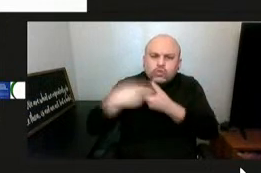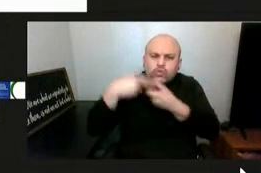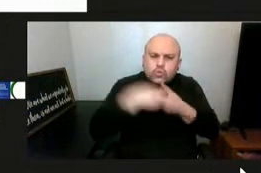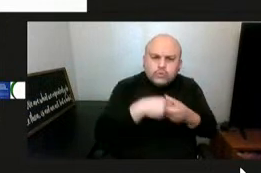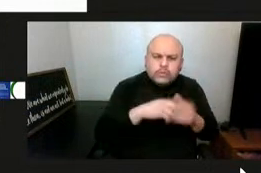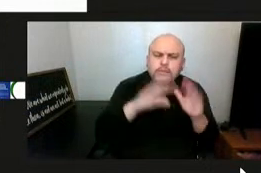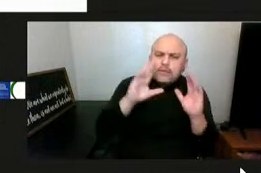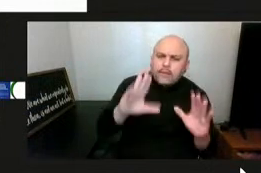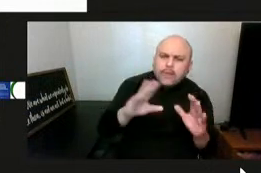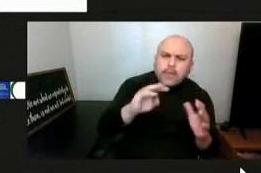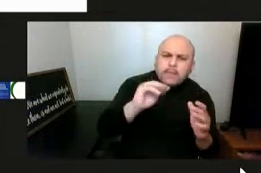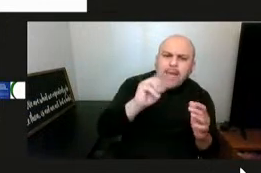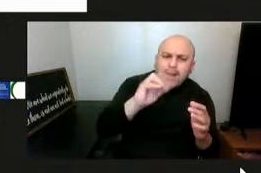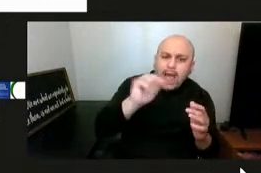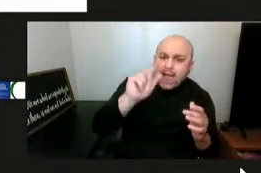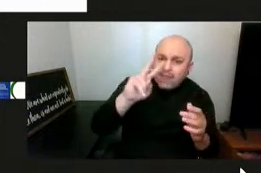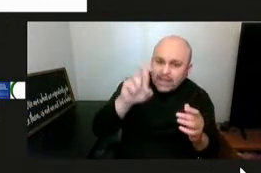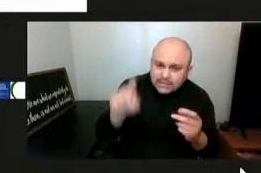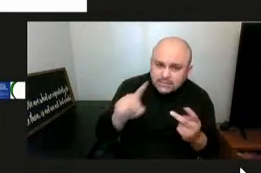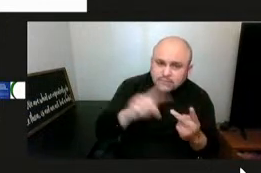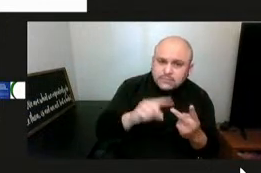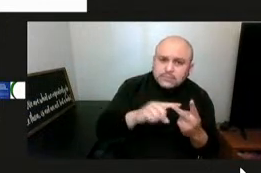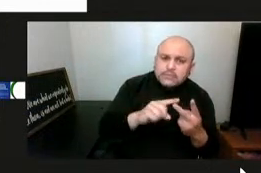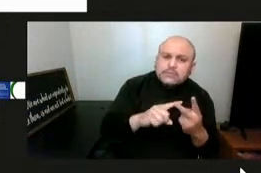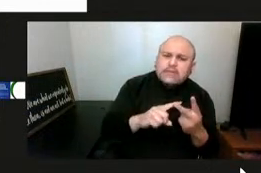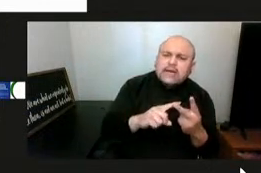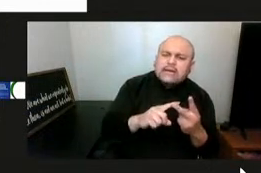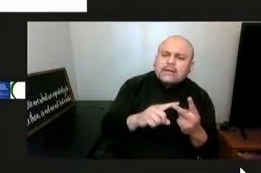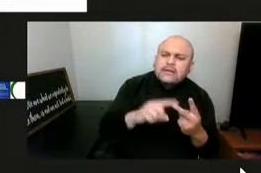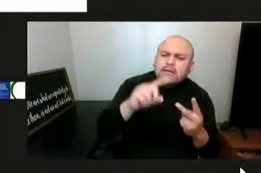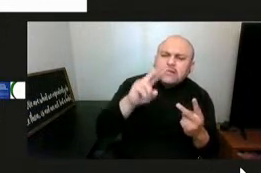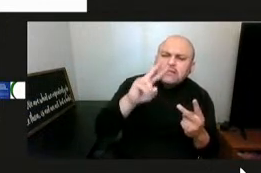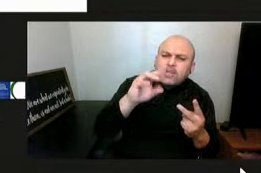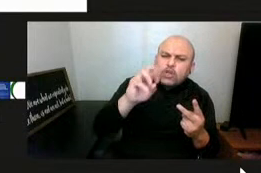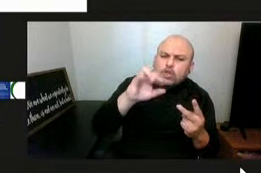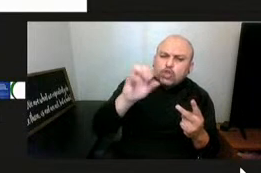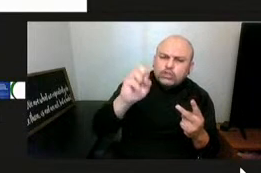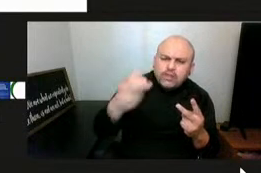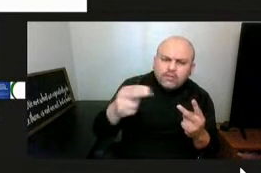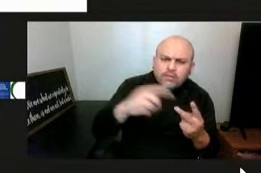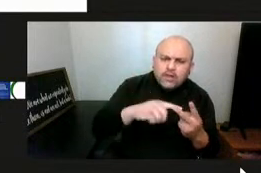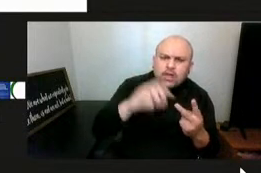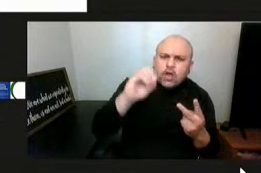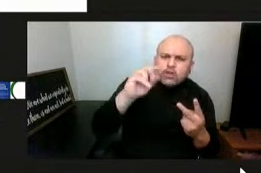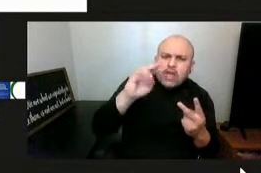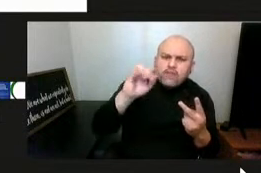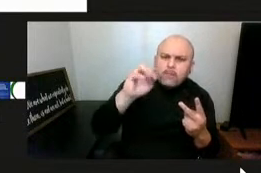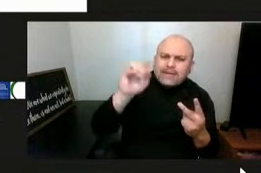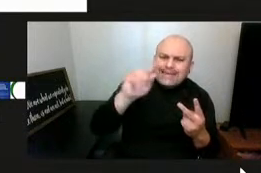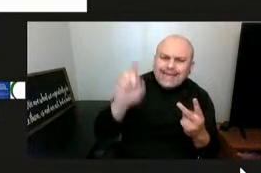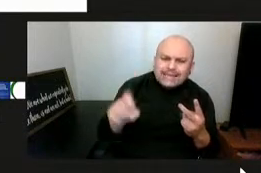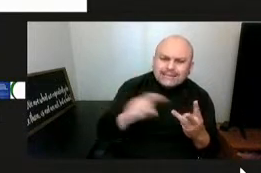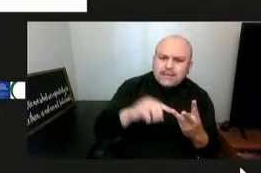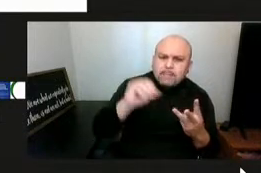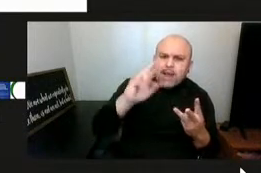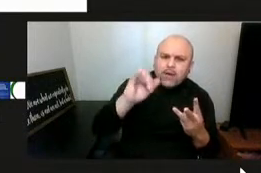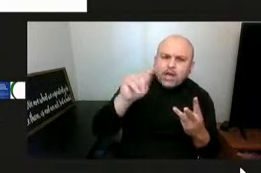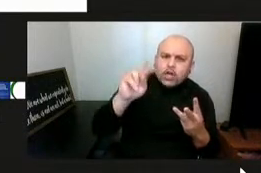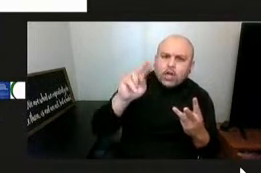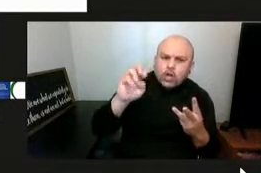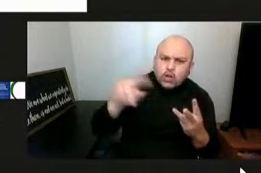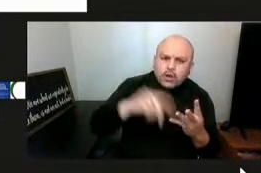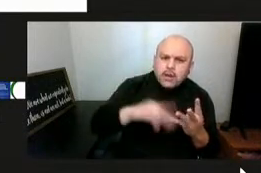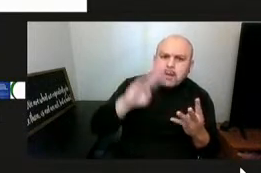Mayra Alvarez, Victor Joseph, Octavio Martinez, Mary Turner, and Bobby